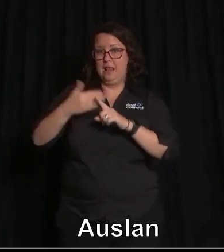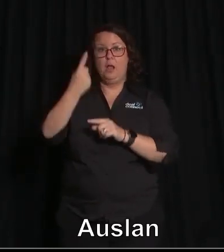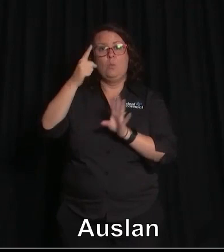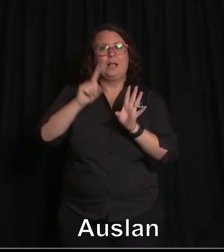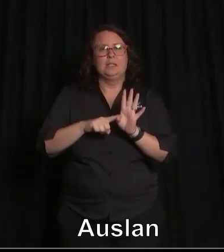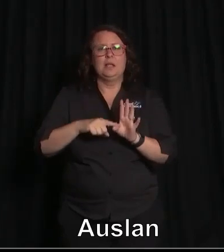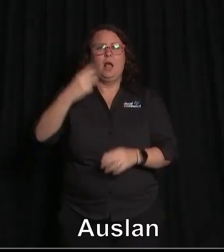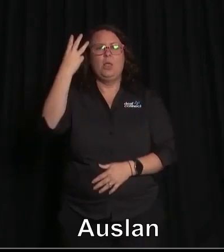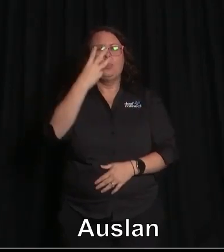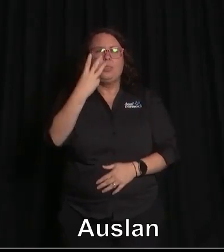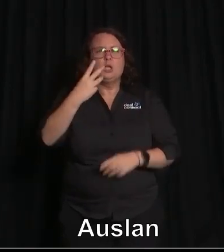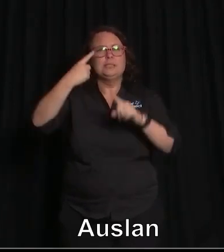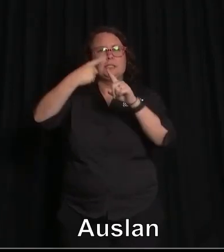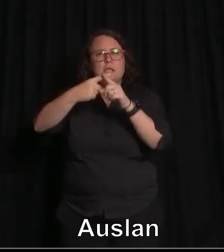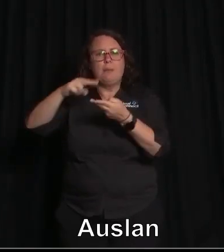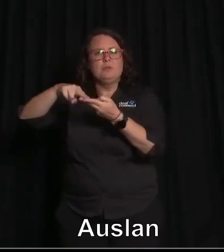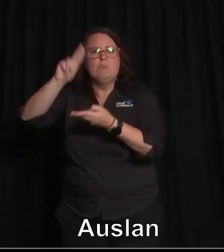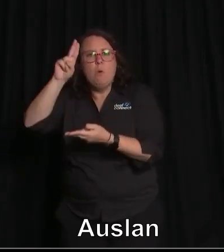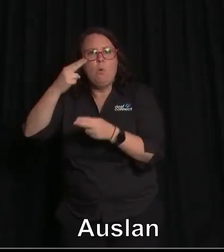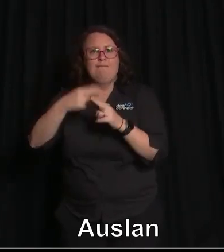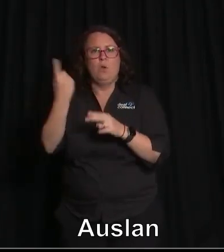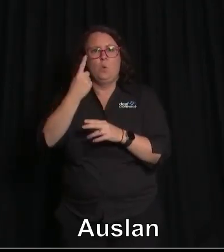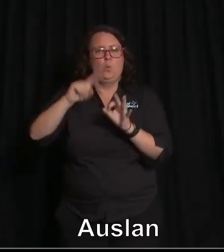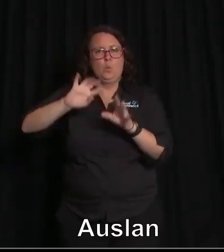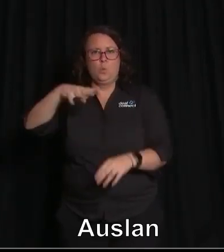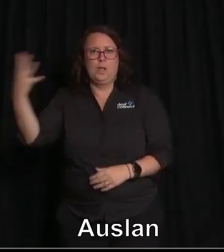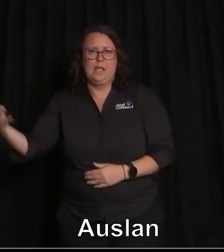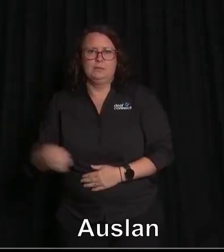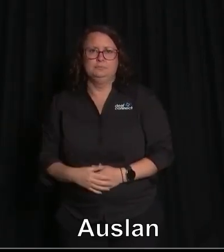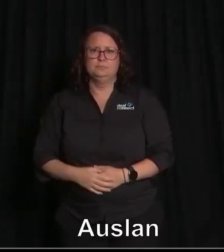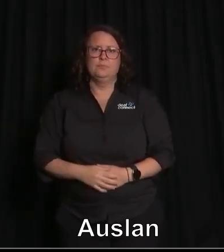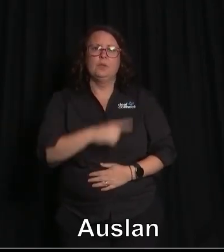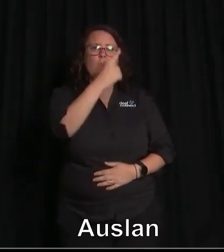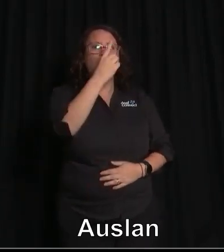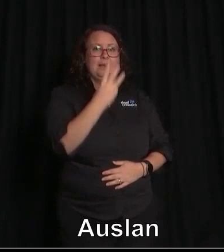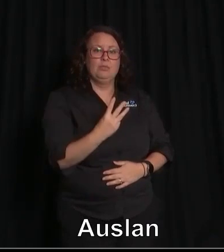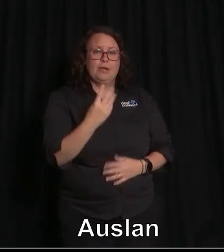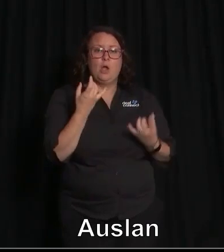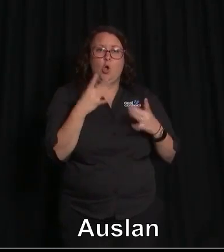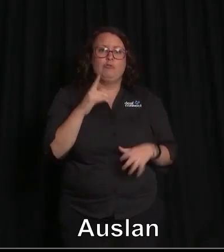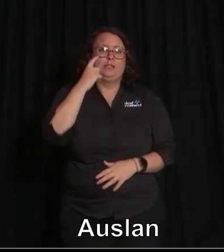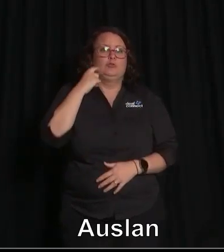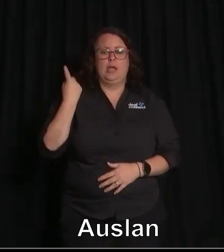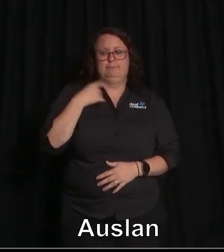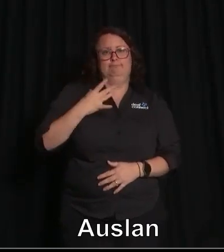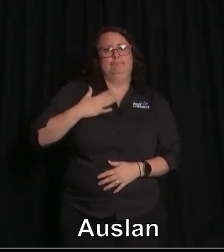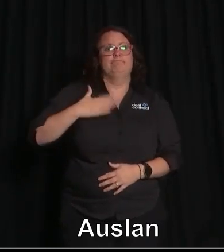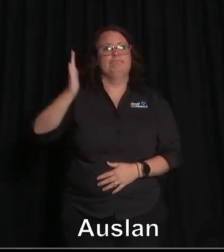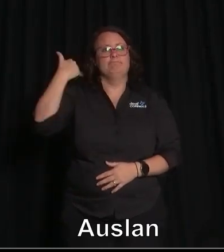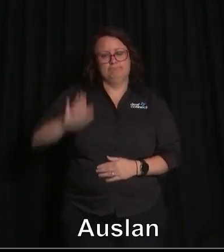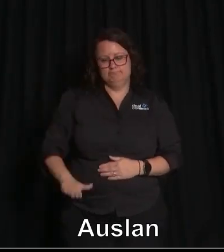are 13 times higher for LGBTIQ. And 1 in 3 of us have attempted suicide at some point in our